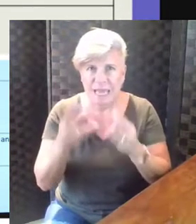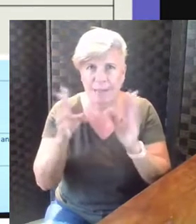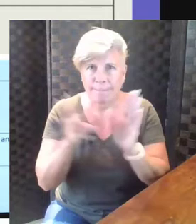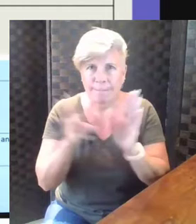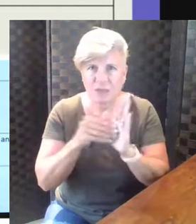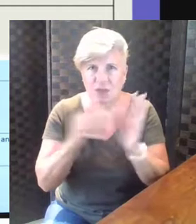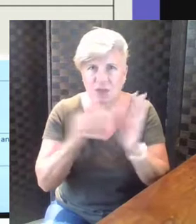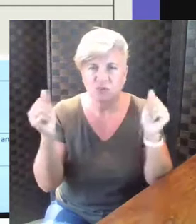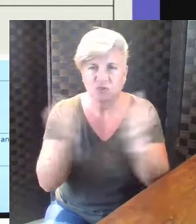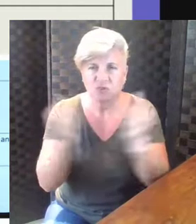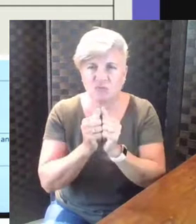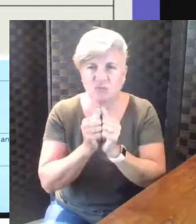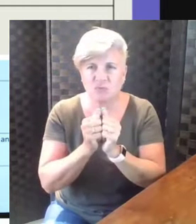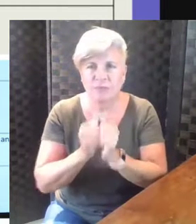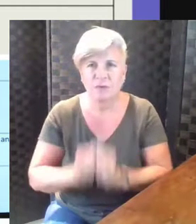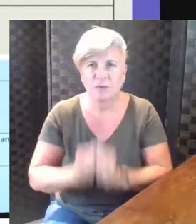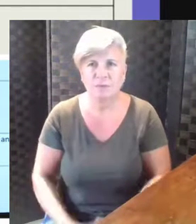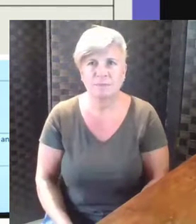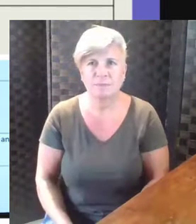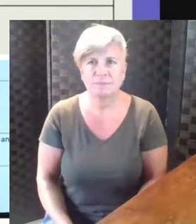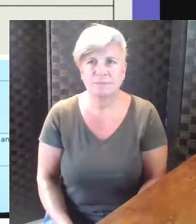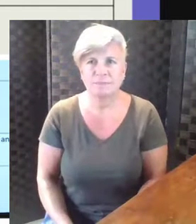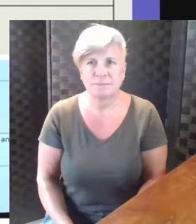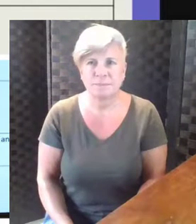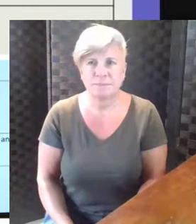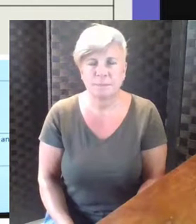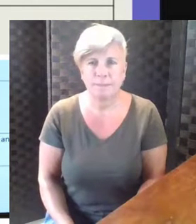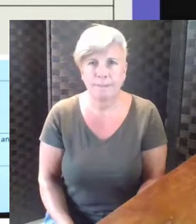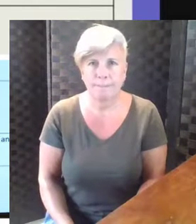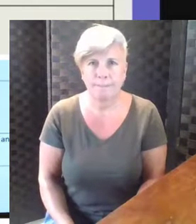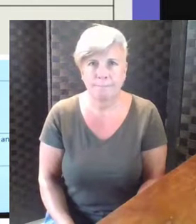magnets are there all together?